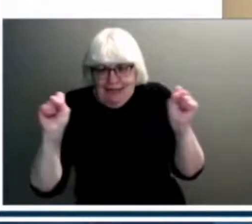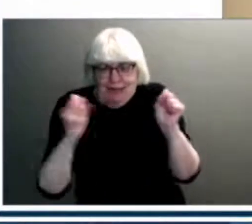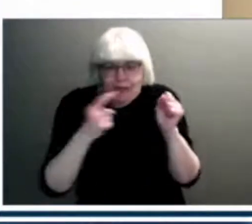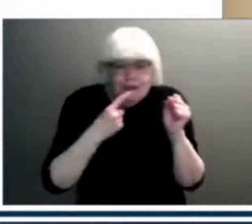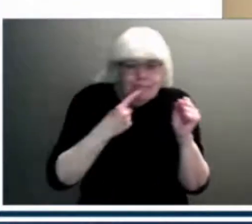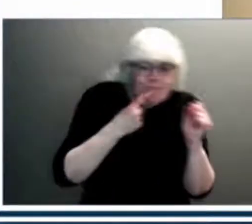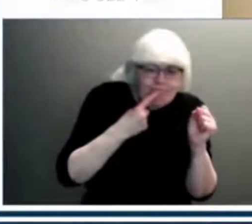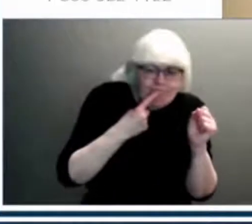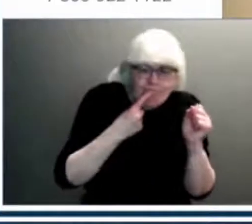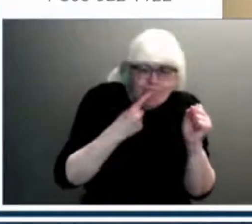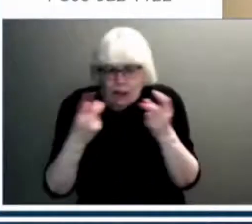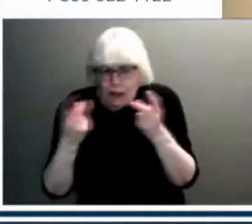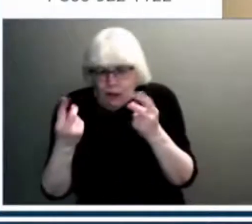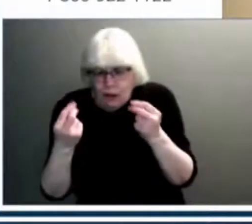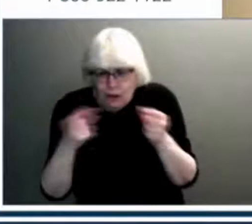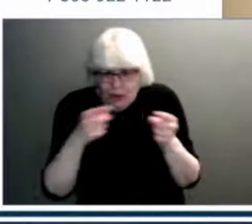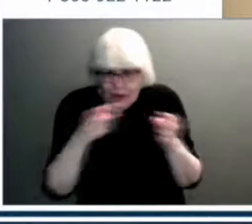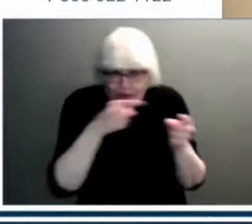from